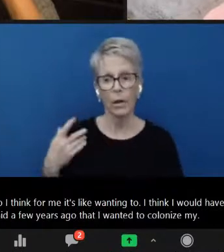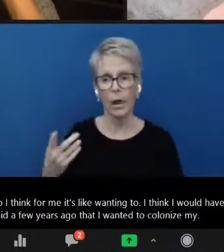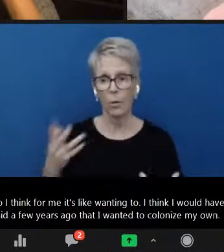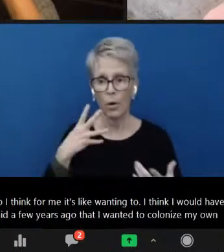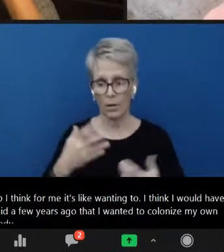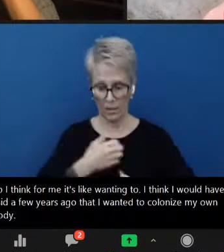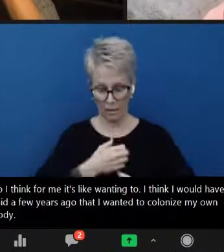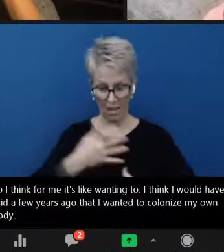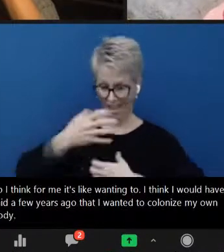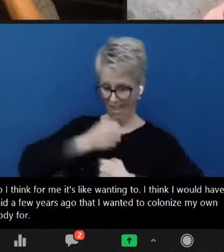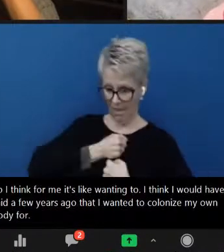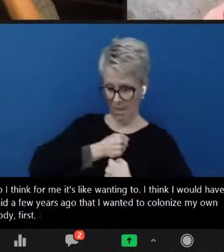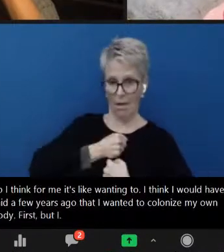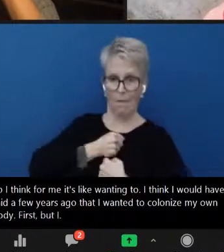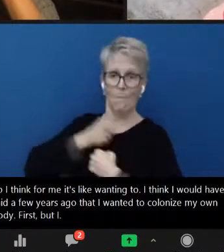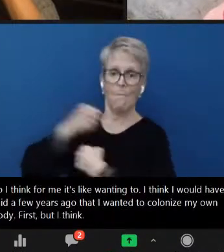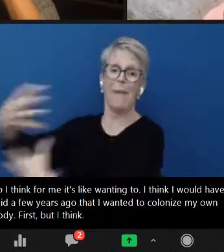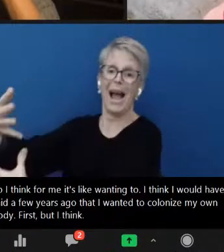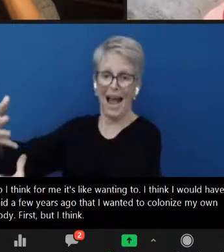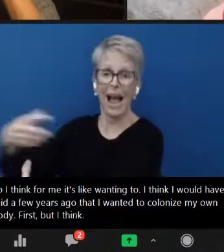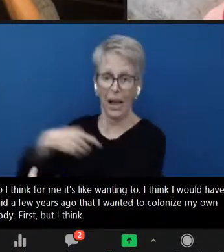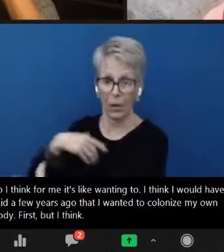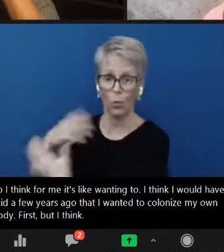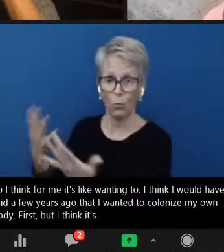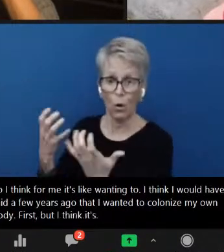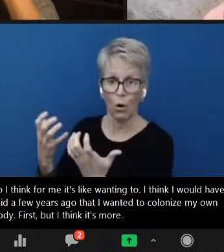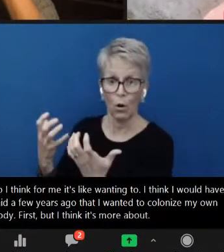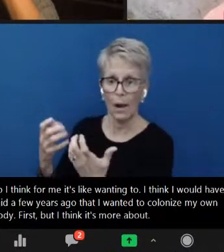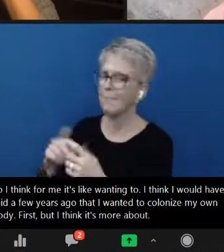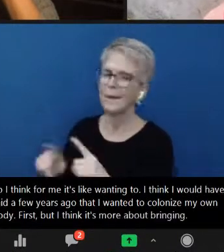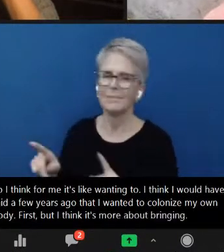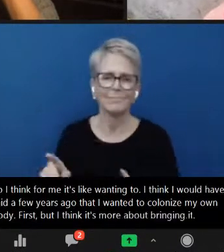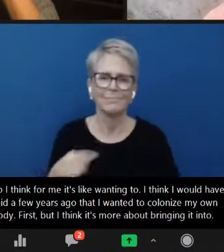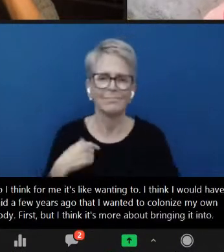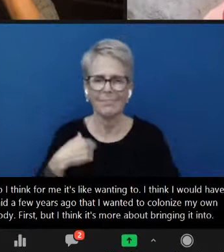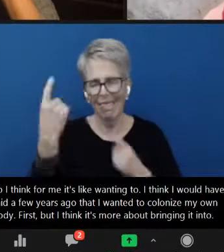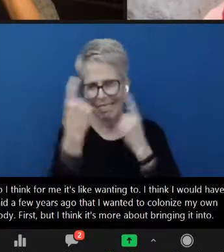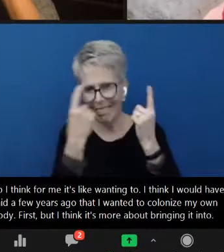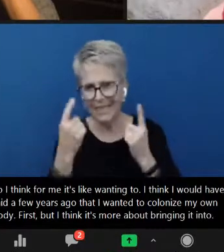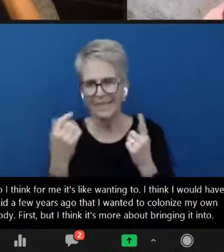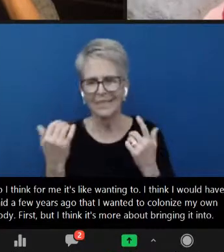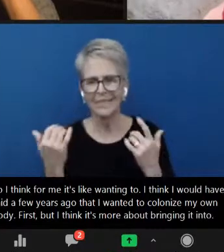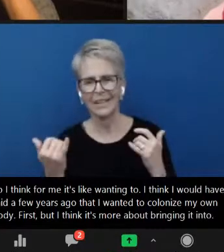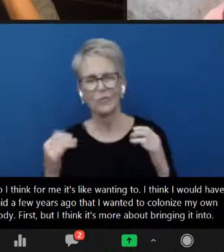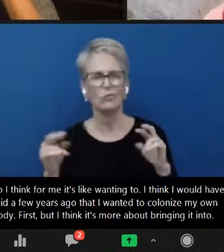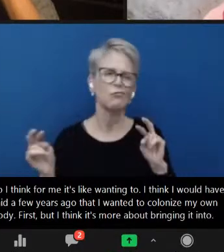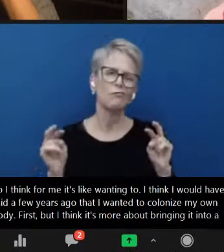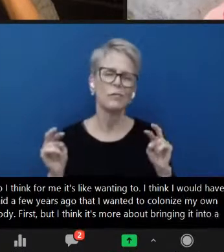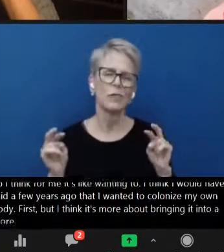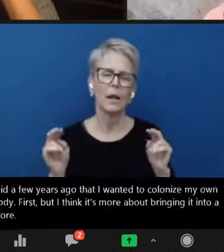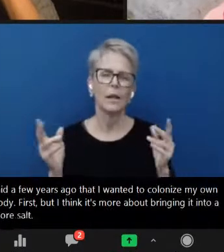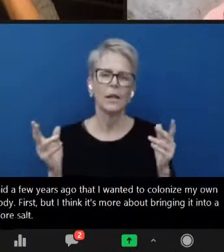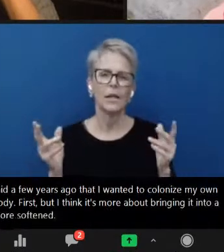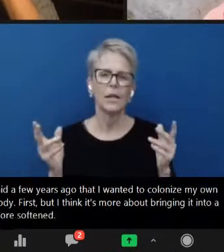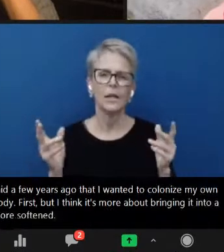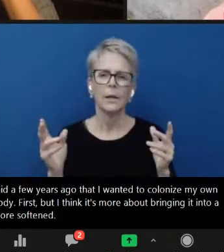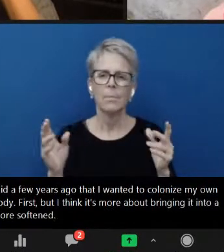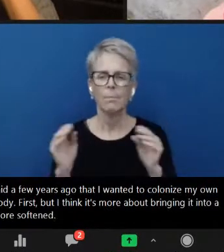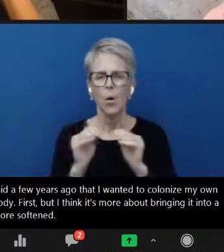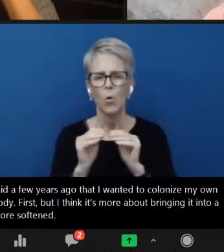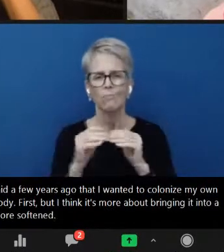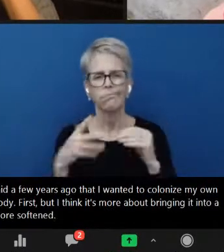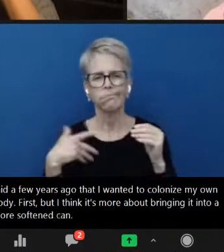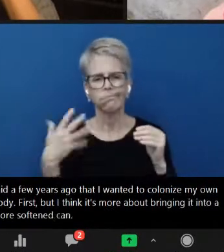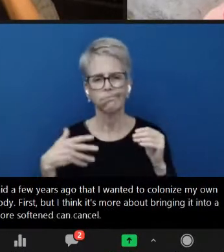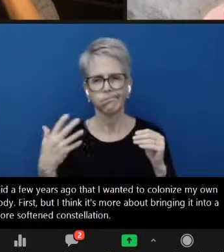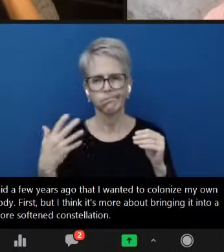my own body first, but I think it's more about bringing it into a more softened